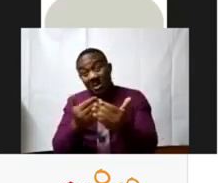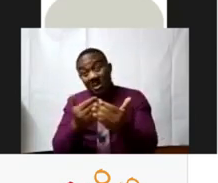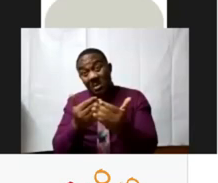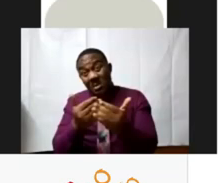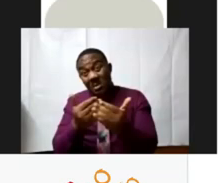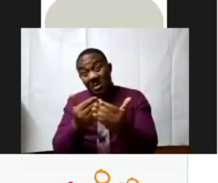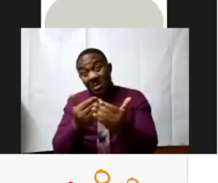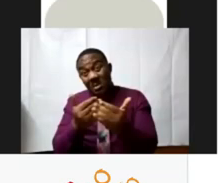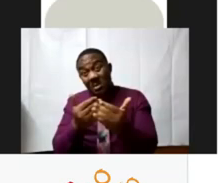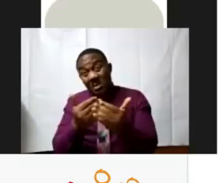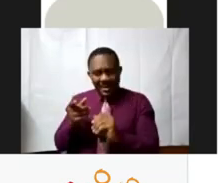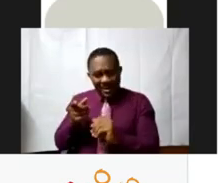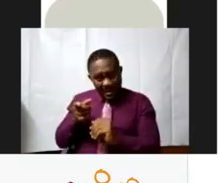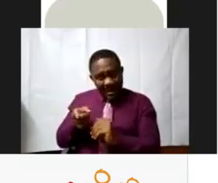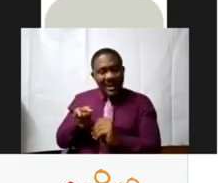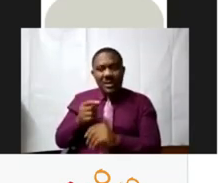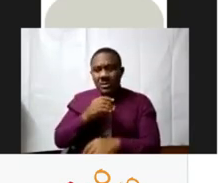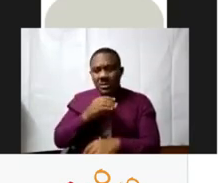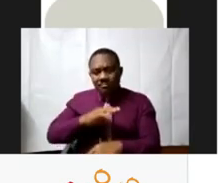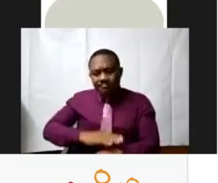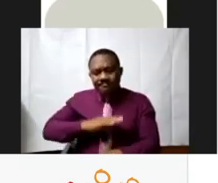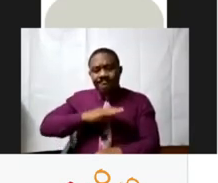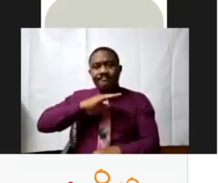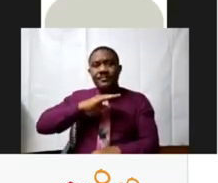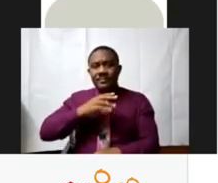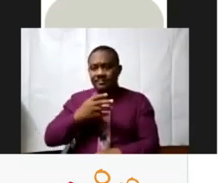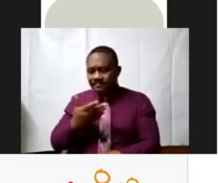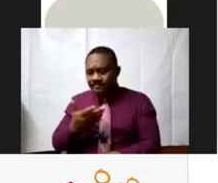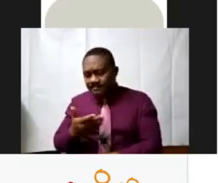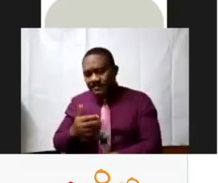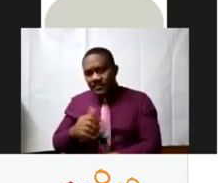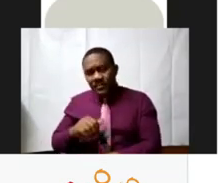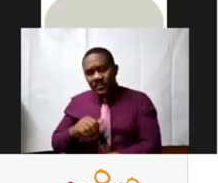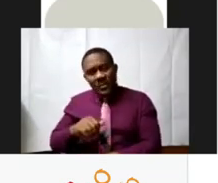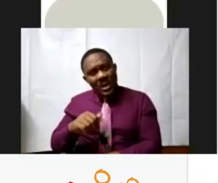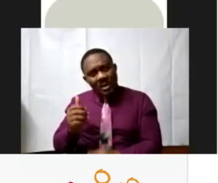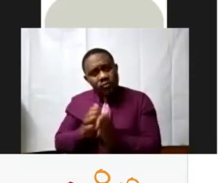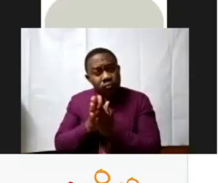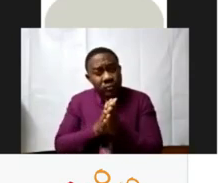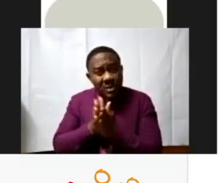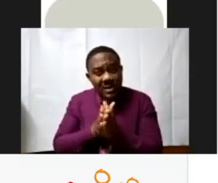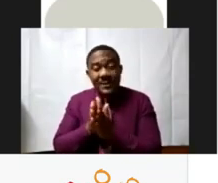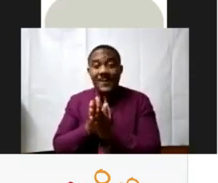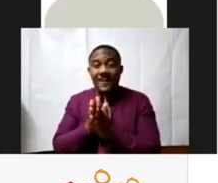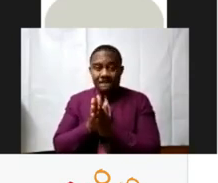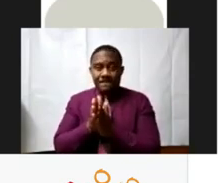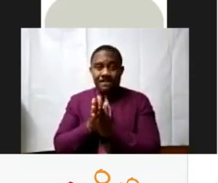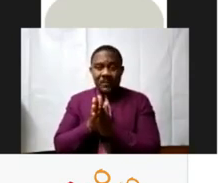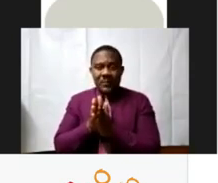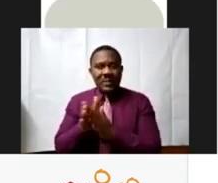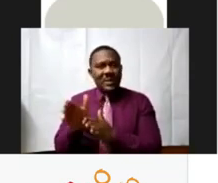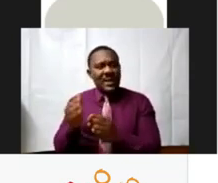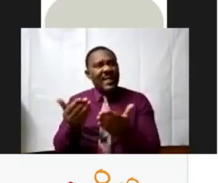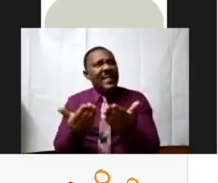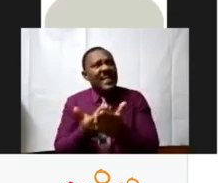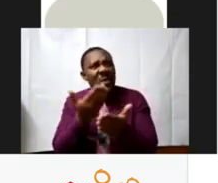very narrow interests, and they really have problem adjusting to new